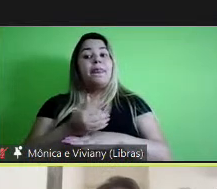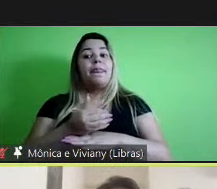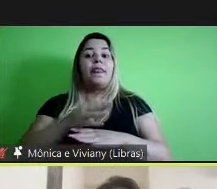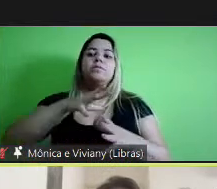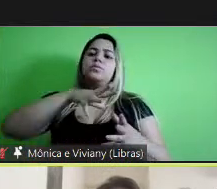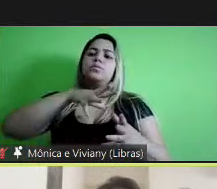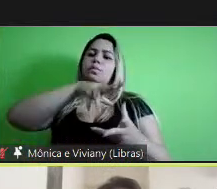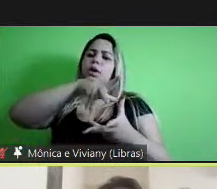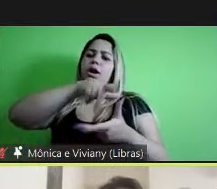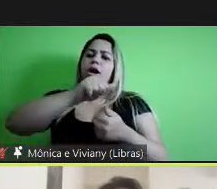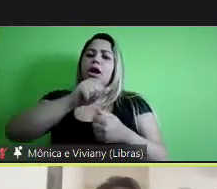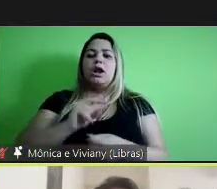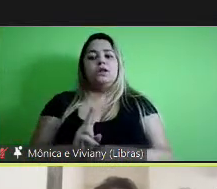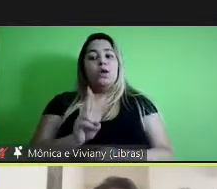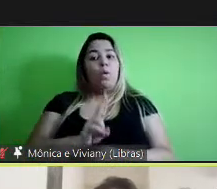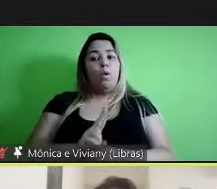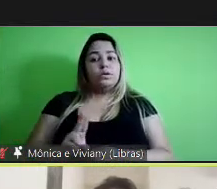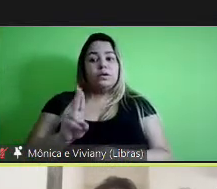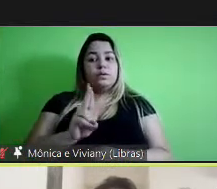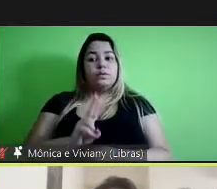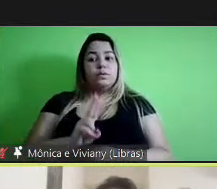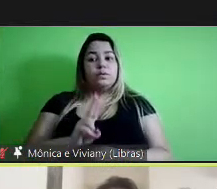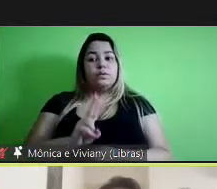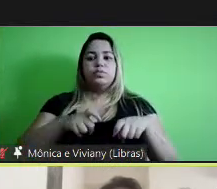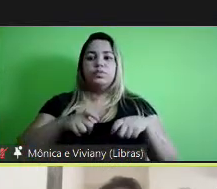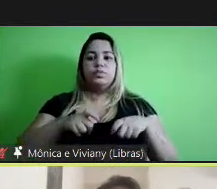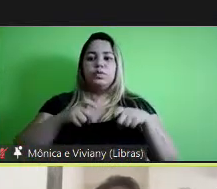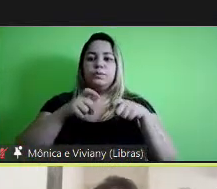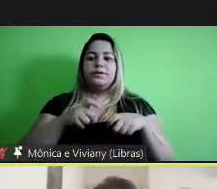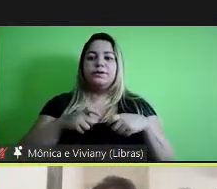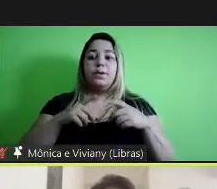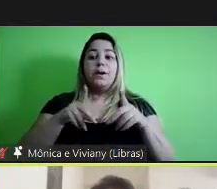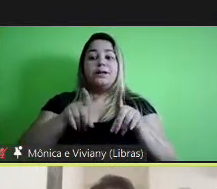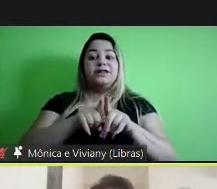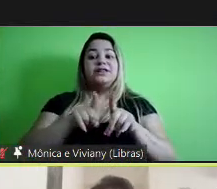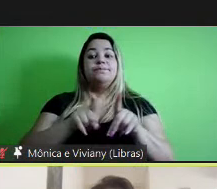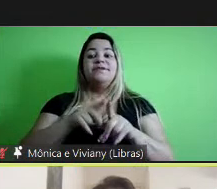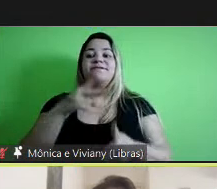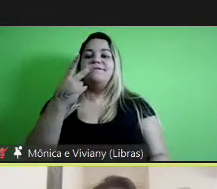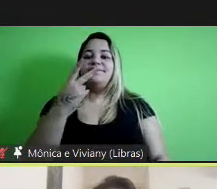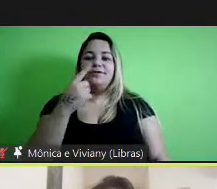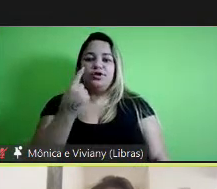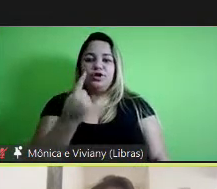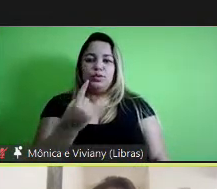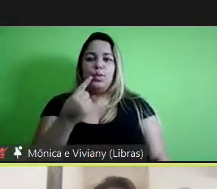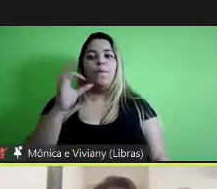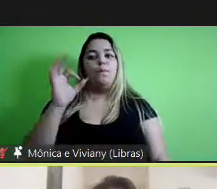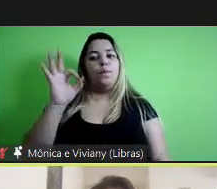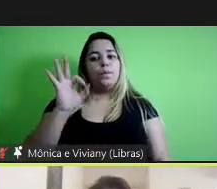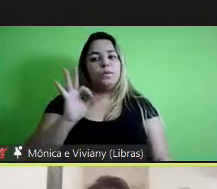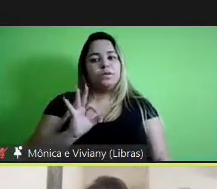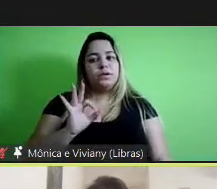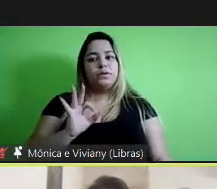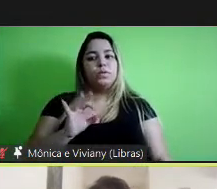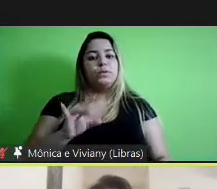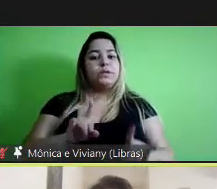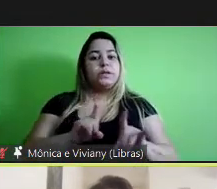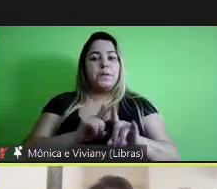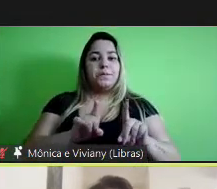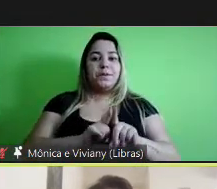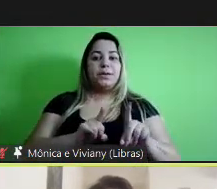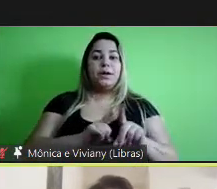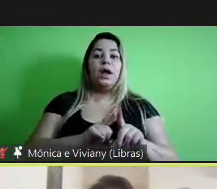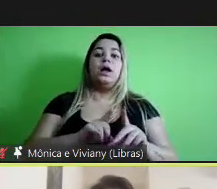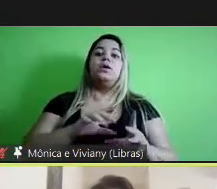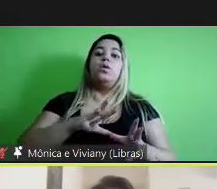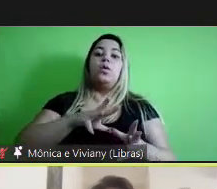planet is used for agriculture and cattle raising, but just 21% of